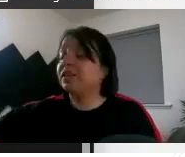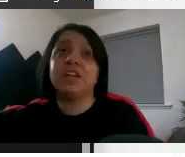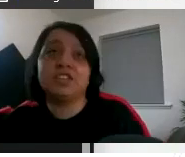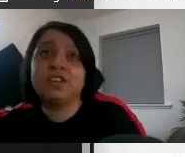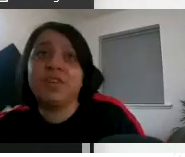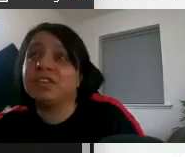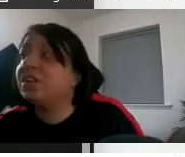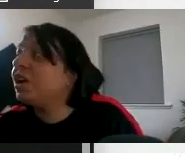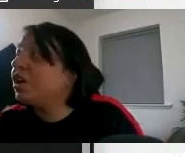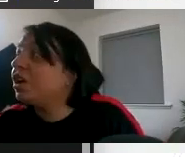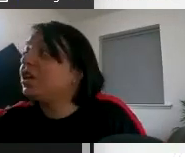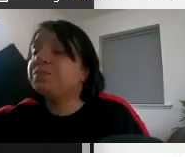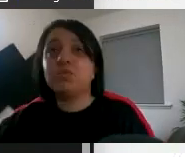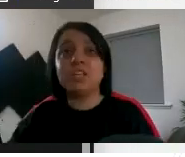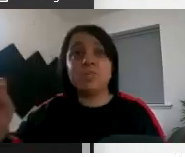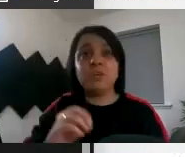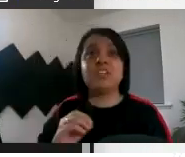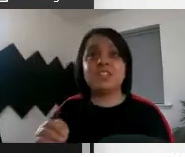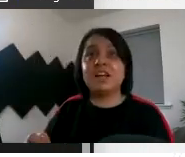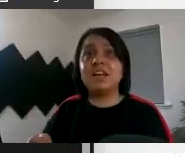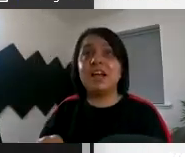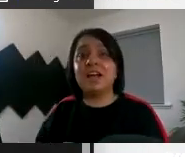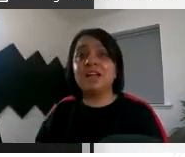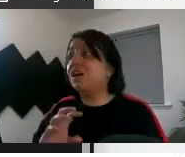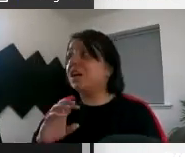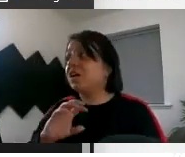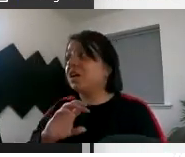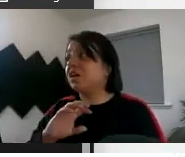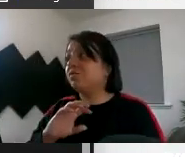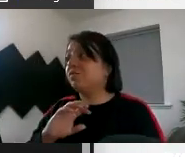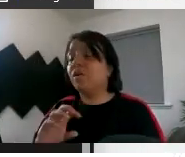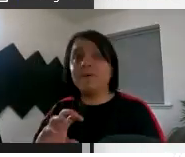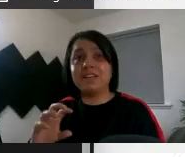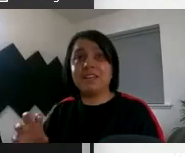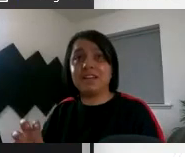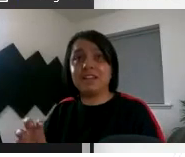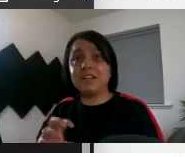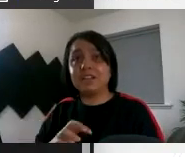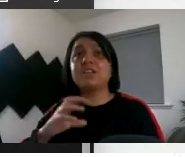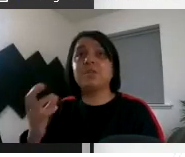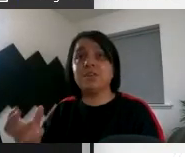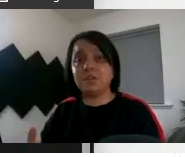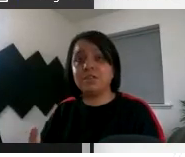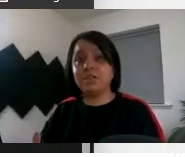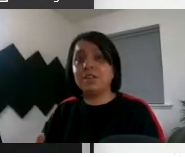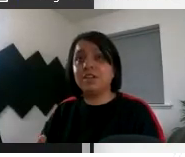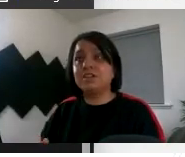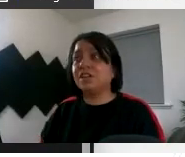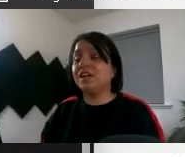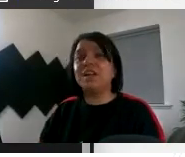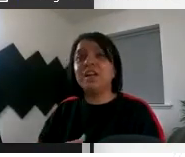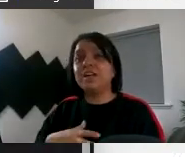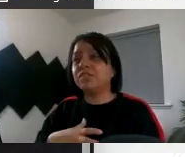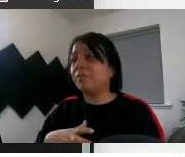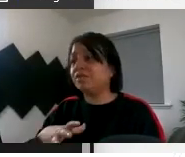and the next generation is between British slang and roadman slang, that's what they use. So